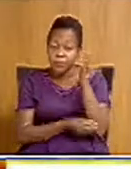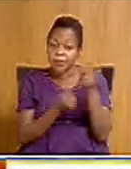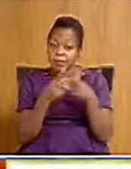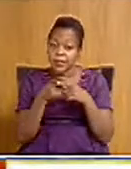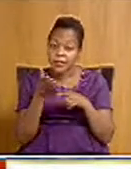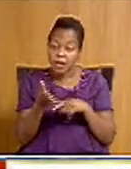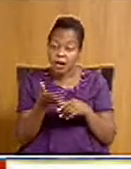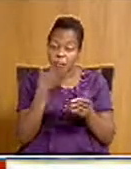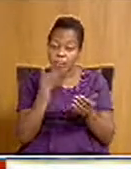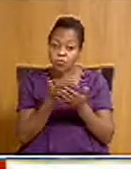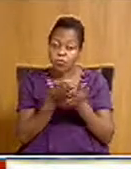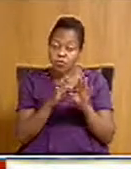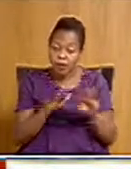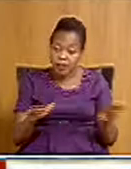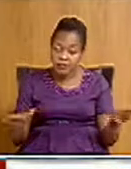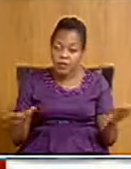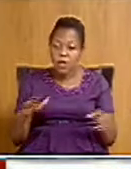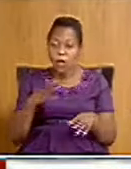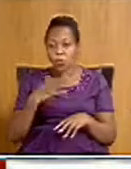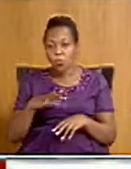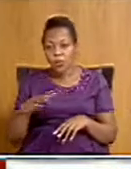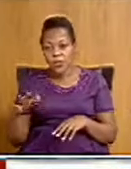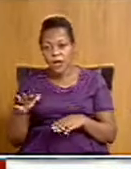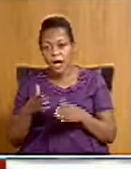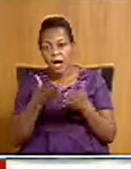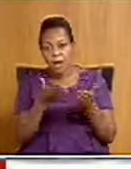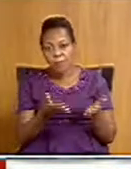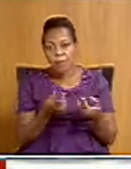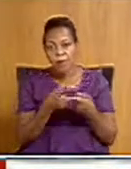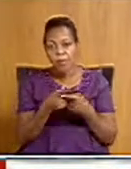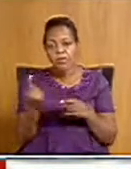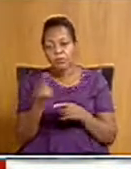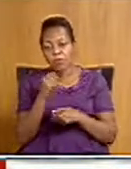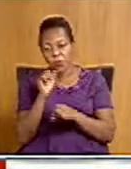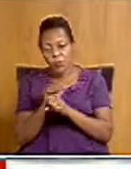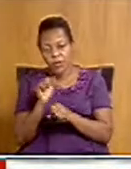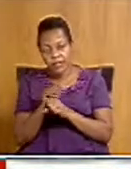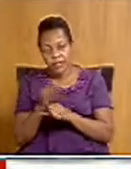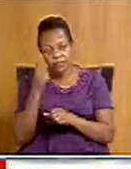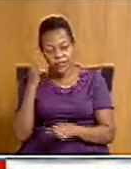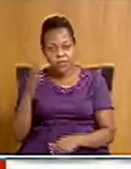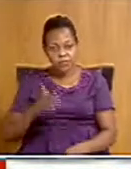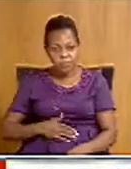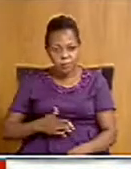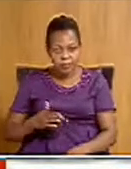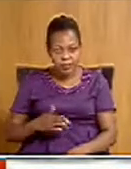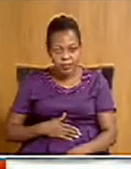land, with fresh water, but only working for the stomach, okore chida